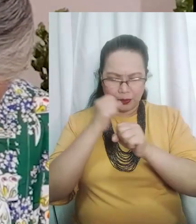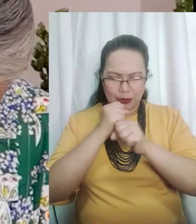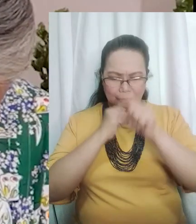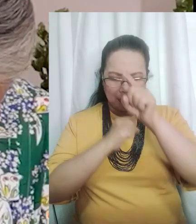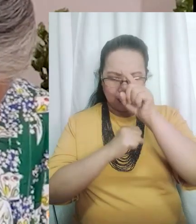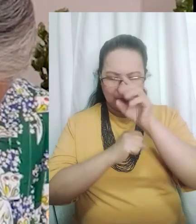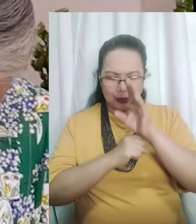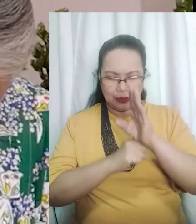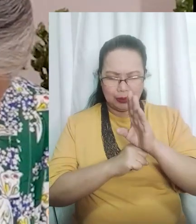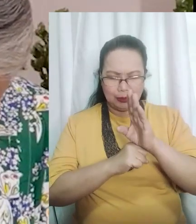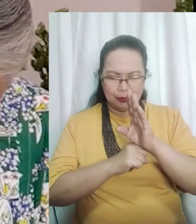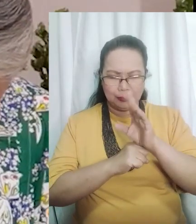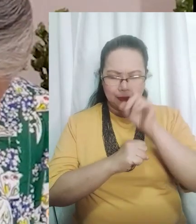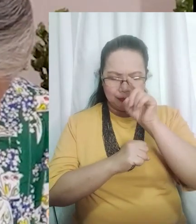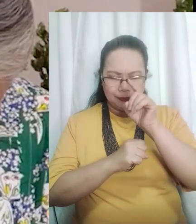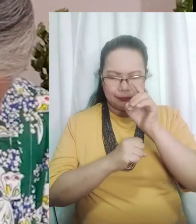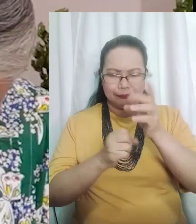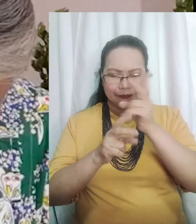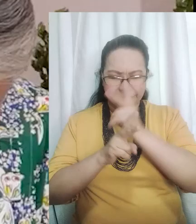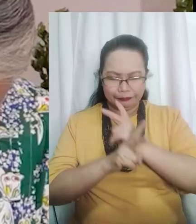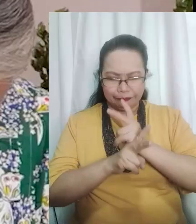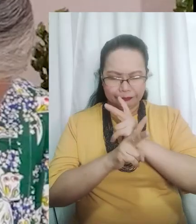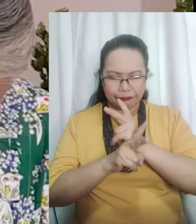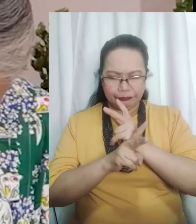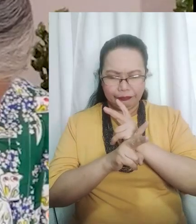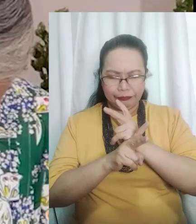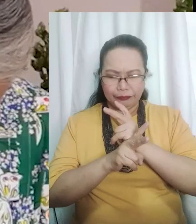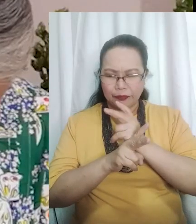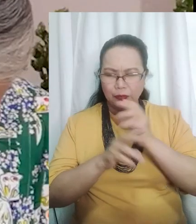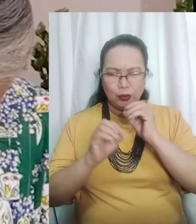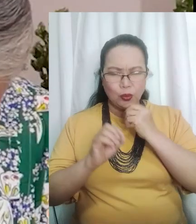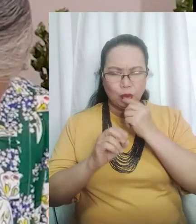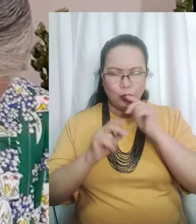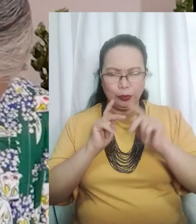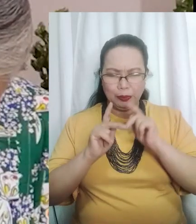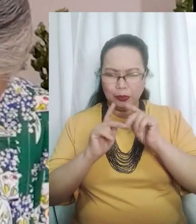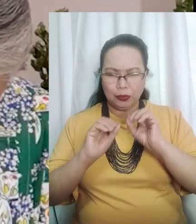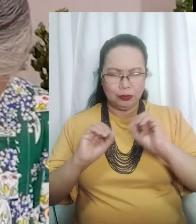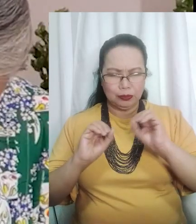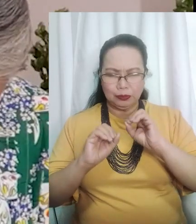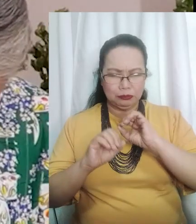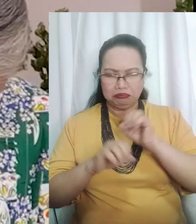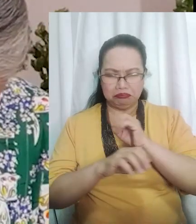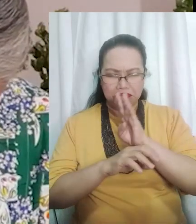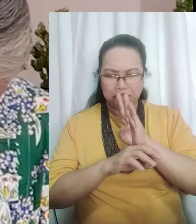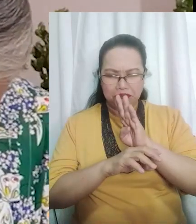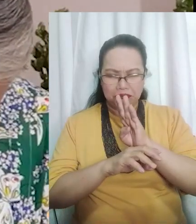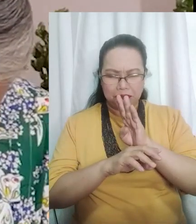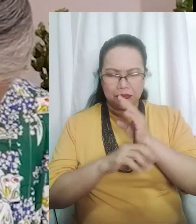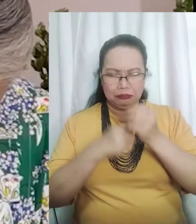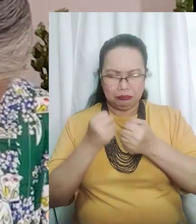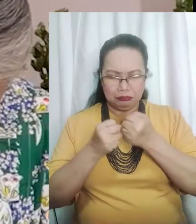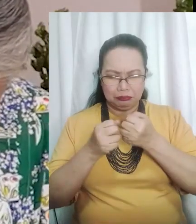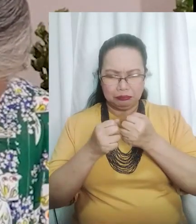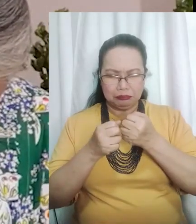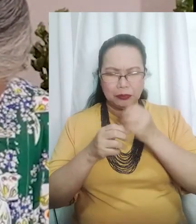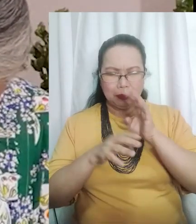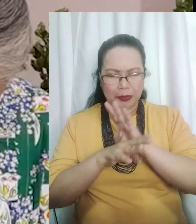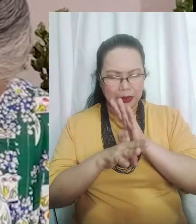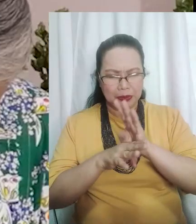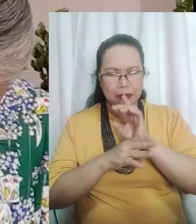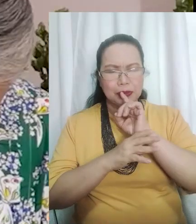you, that you would take care of the jobless, struggling businesses, small and